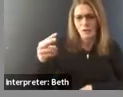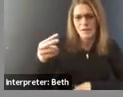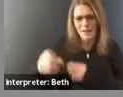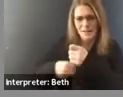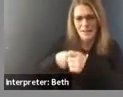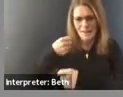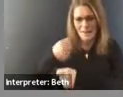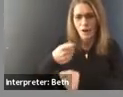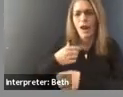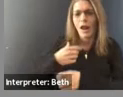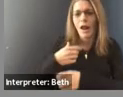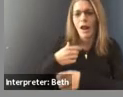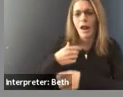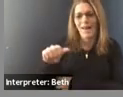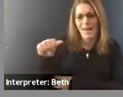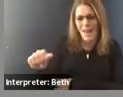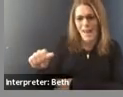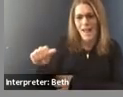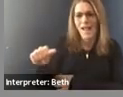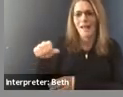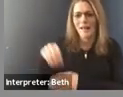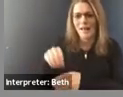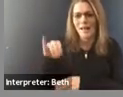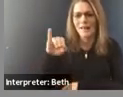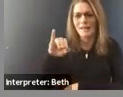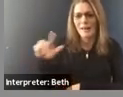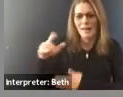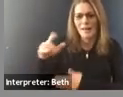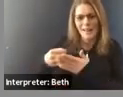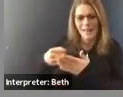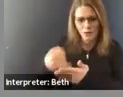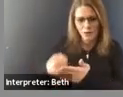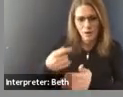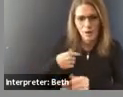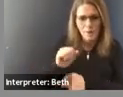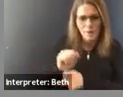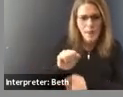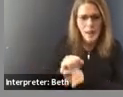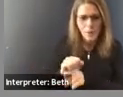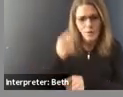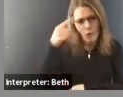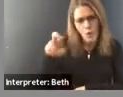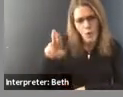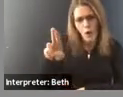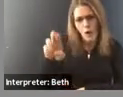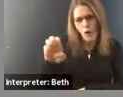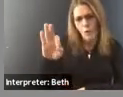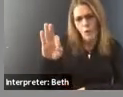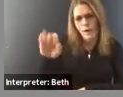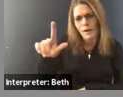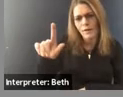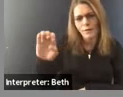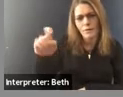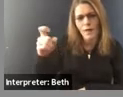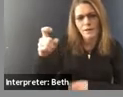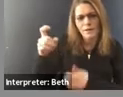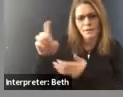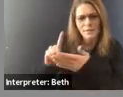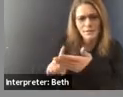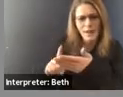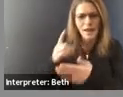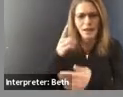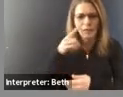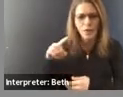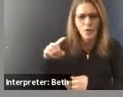illustration as well. I worked at Reflex Design for 20 some years. I taught as adjunct faculty. I've been an